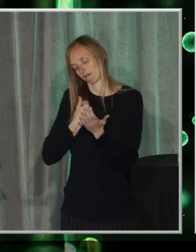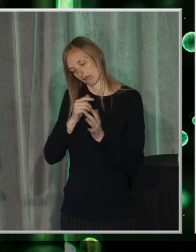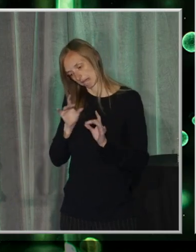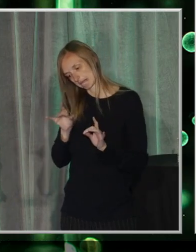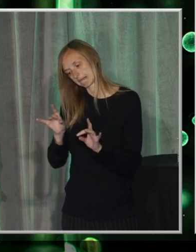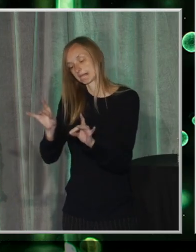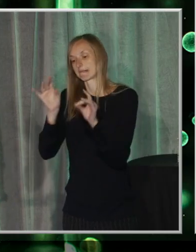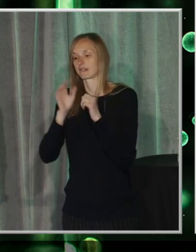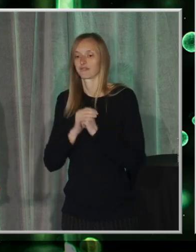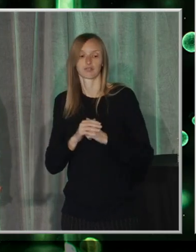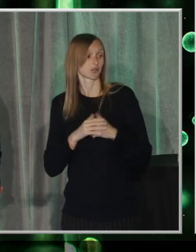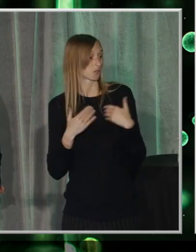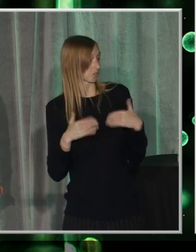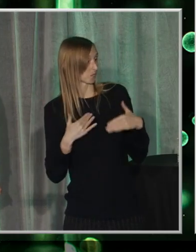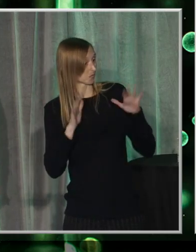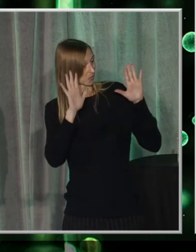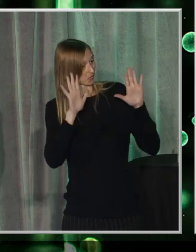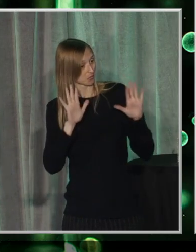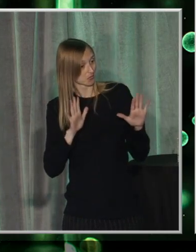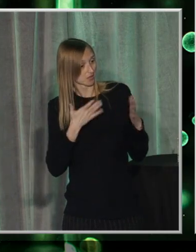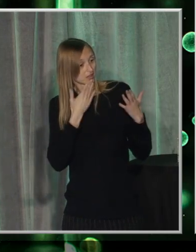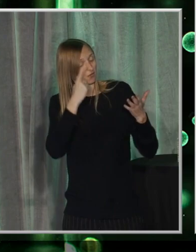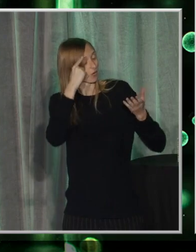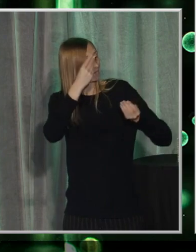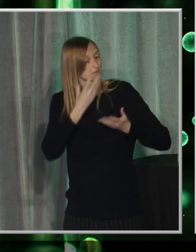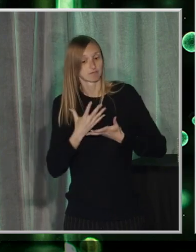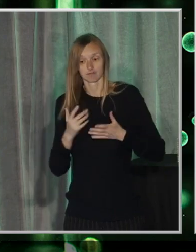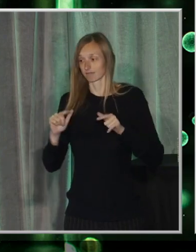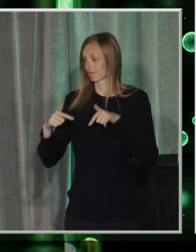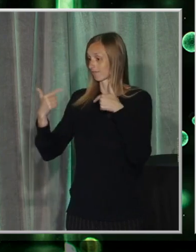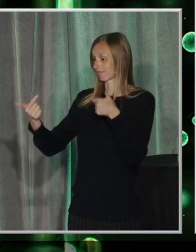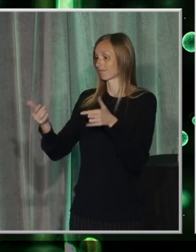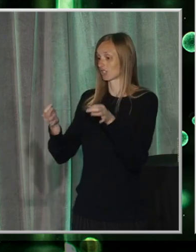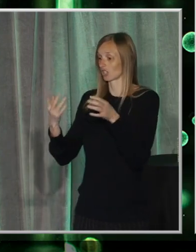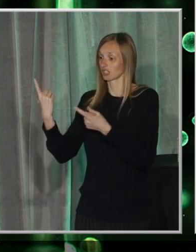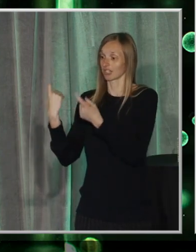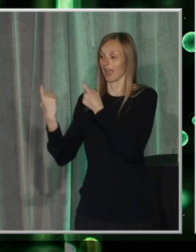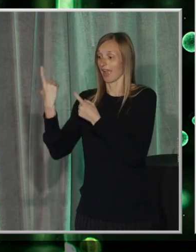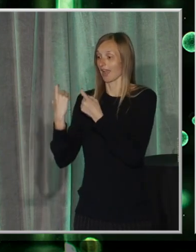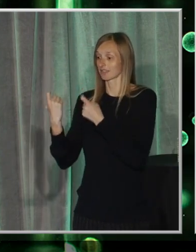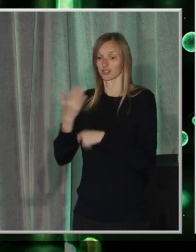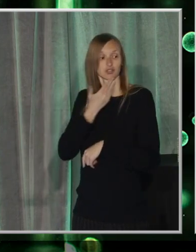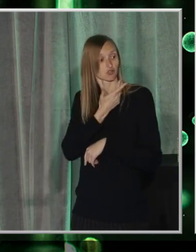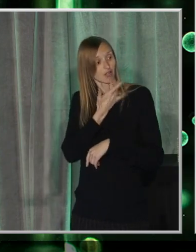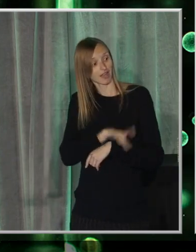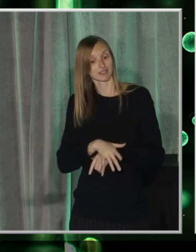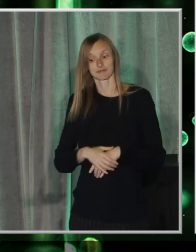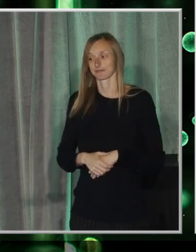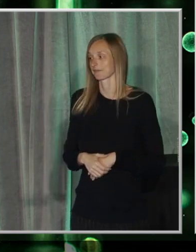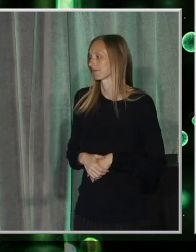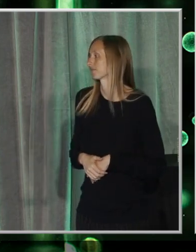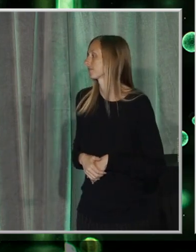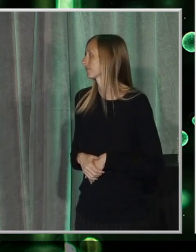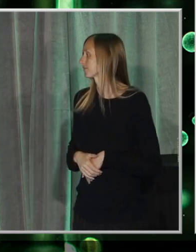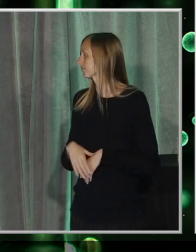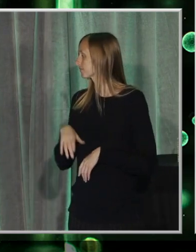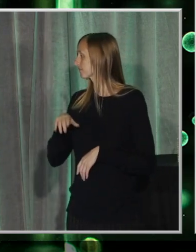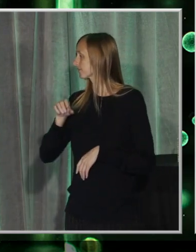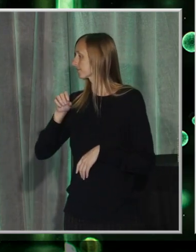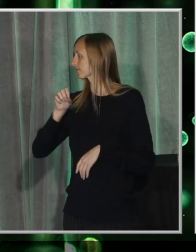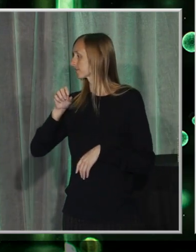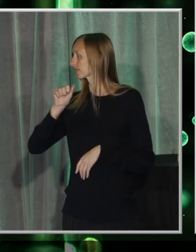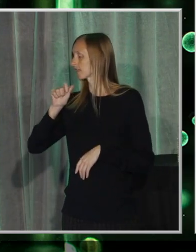you. Congratulations. Thank you for sharing. Judges, all set. Good luck. Thank you very much for your